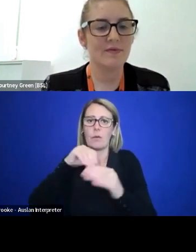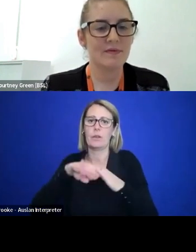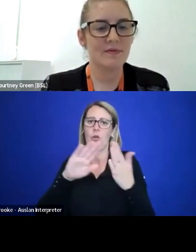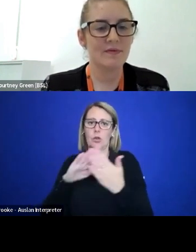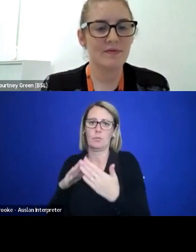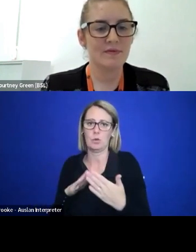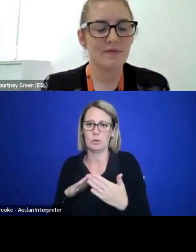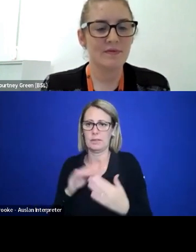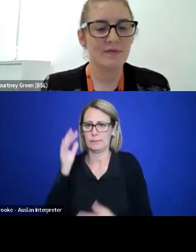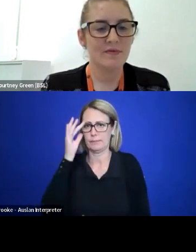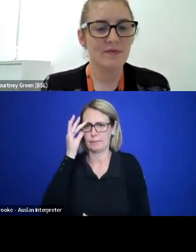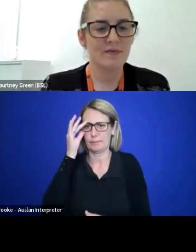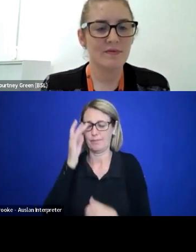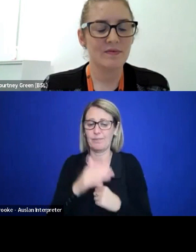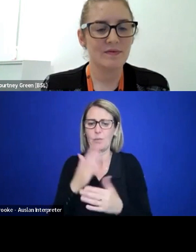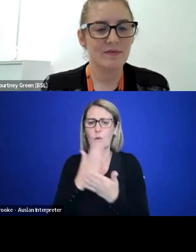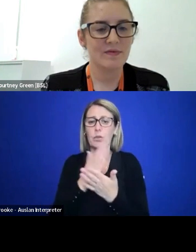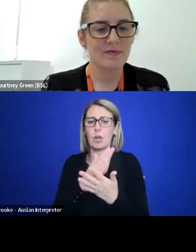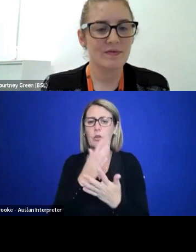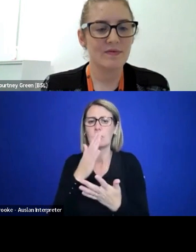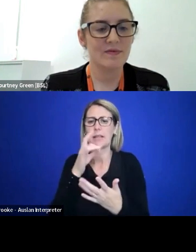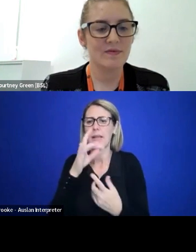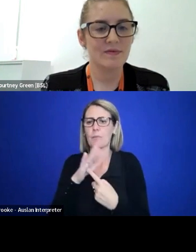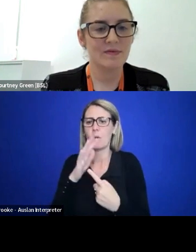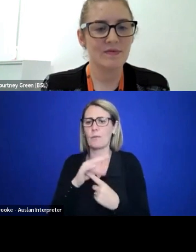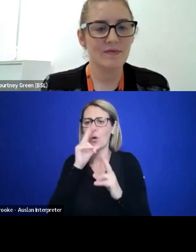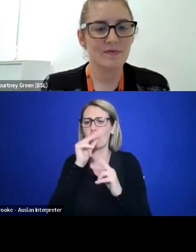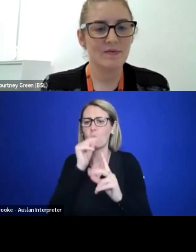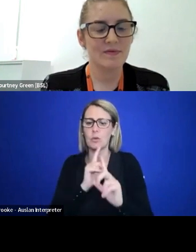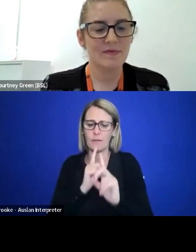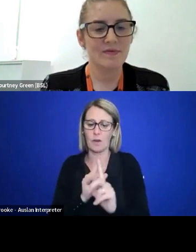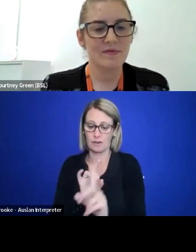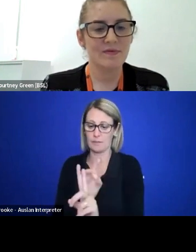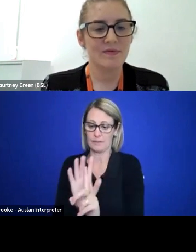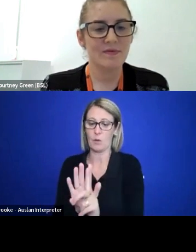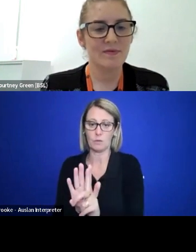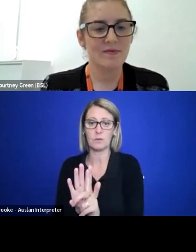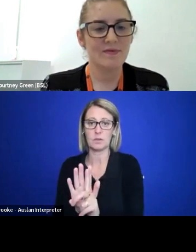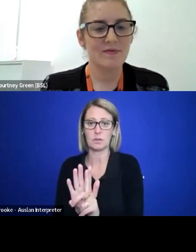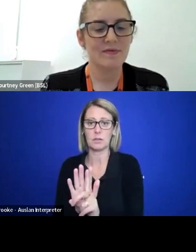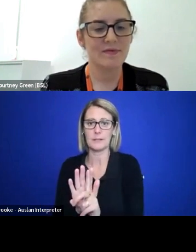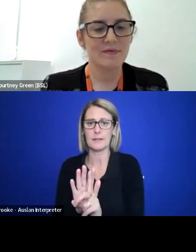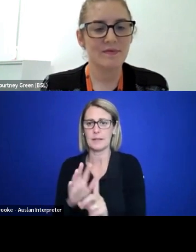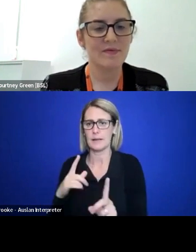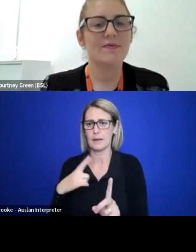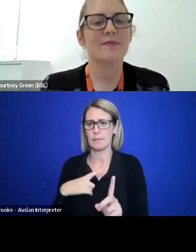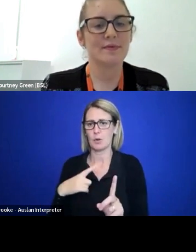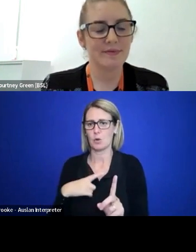And also it's really important for the youth advisors themselves to develop their